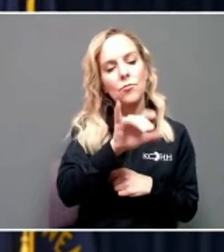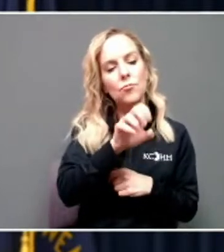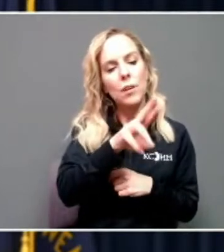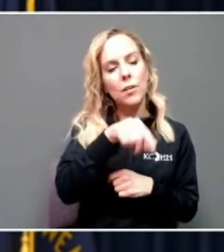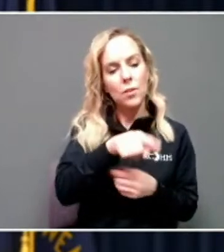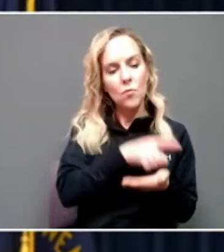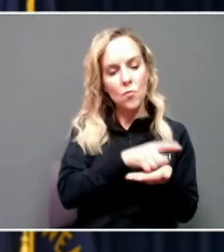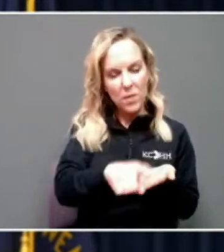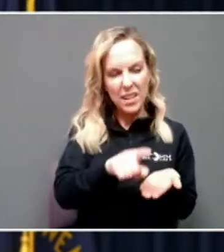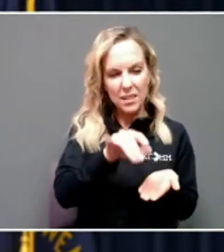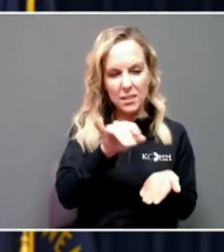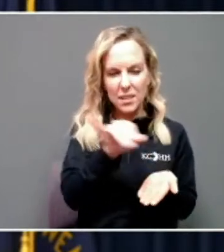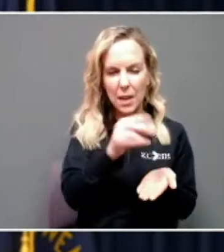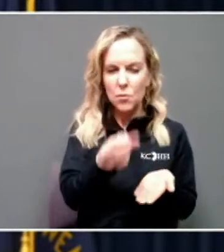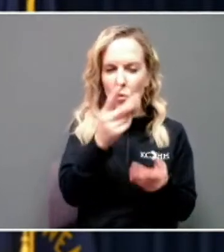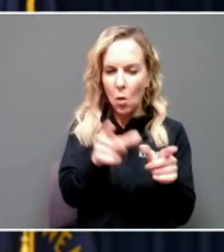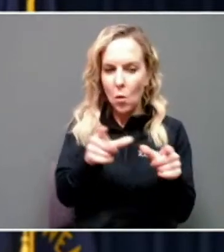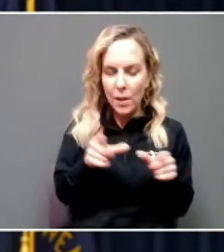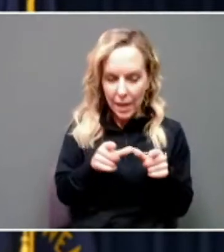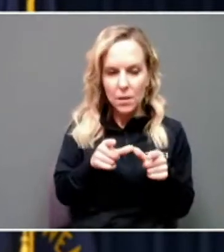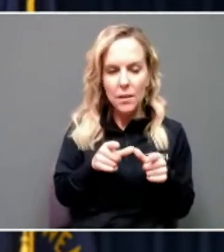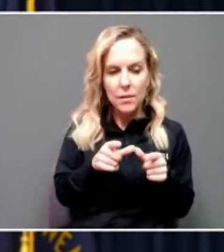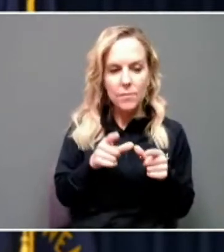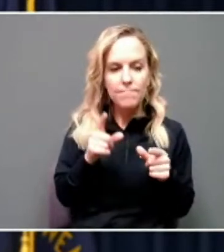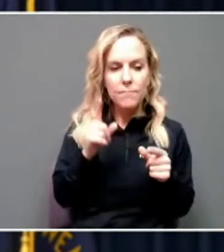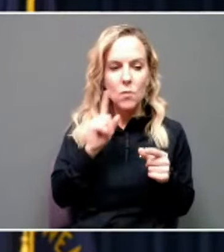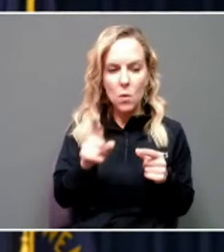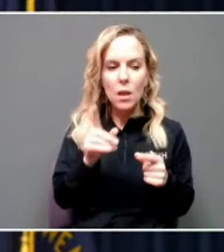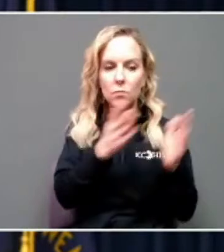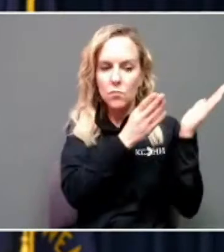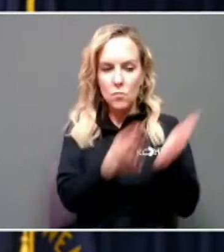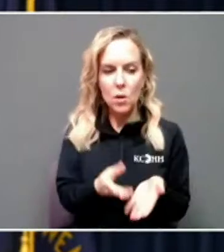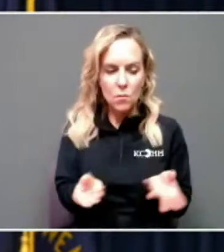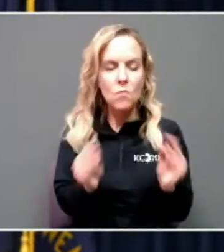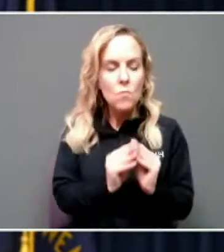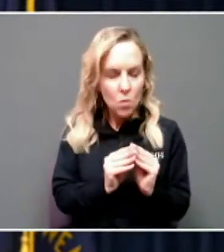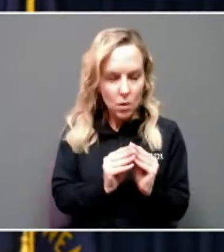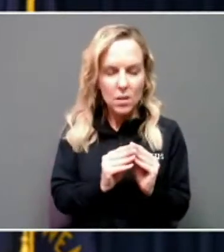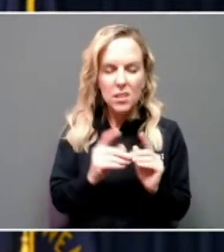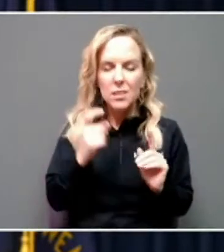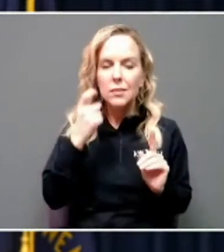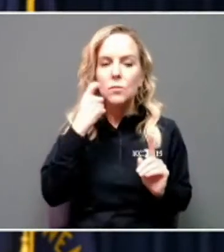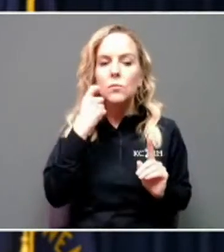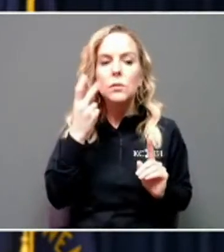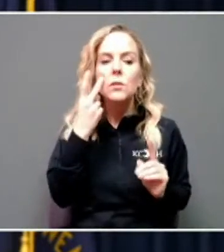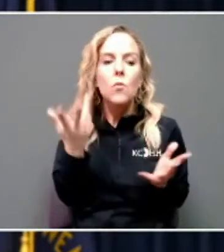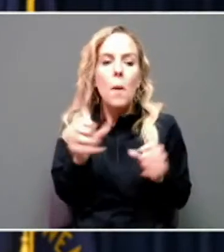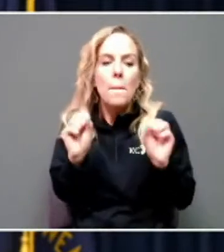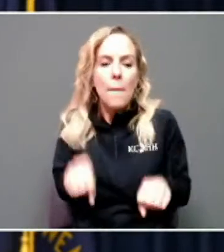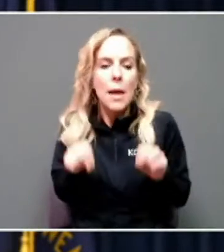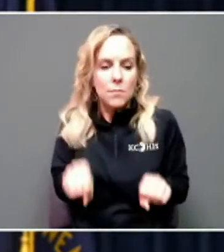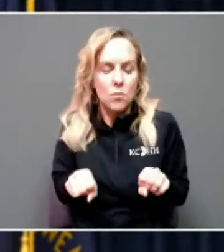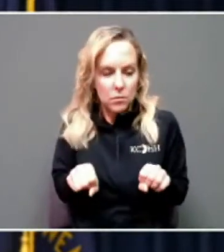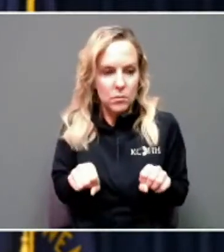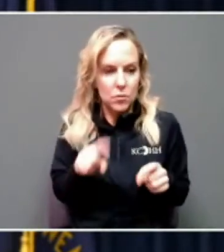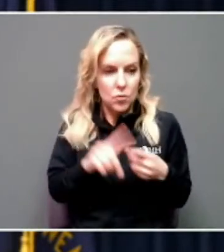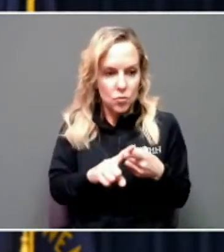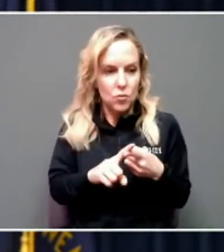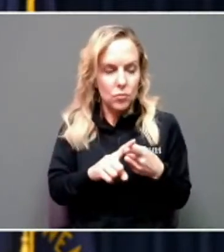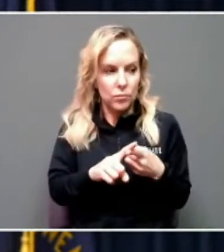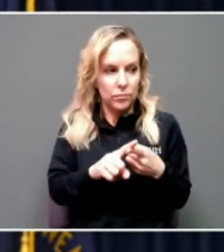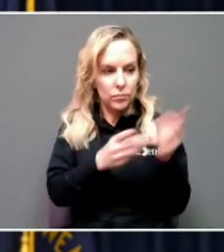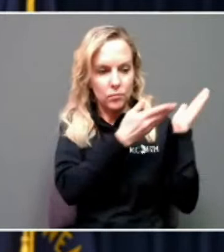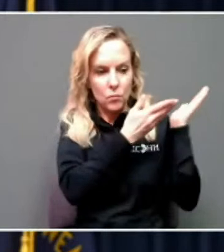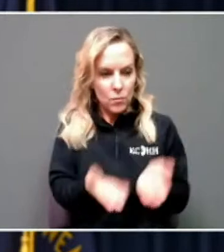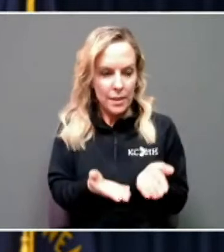locations as we look at more. I know we were just in Bremen looking at what's possible there as well.